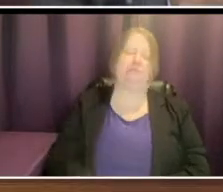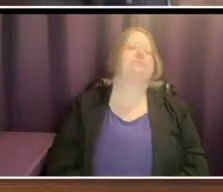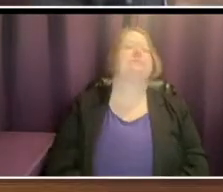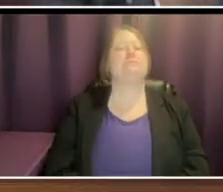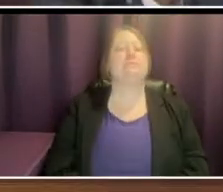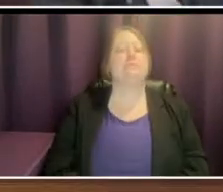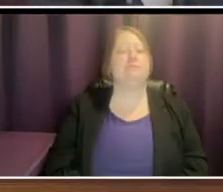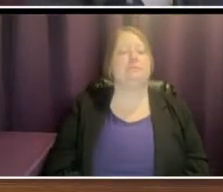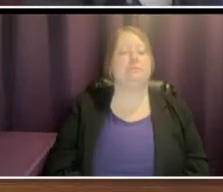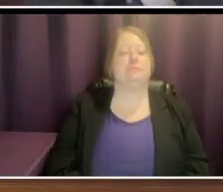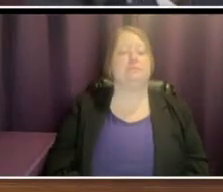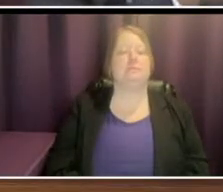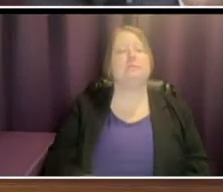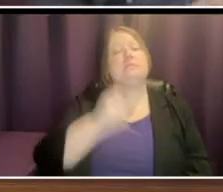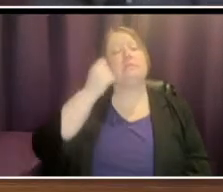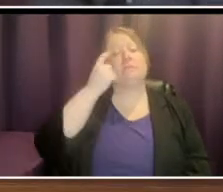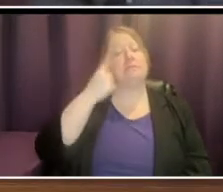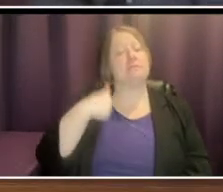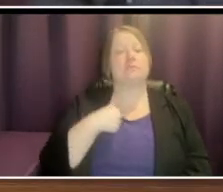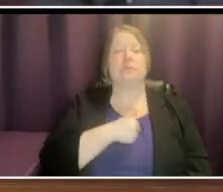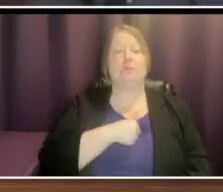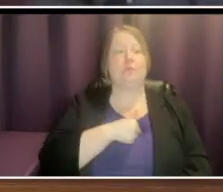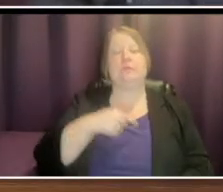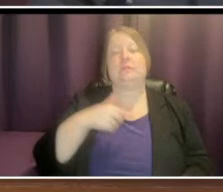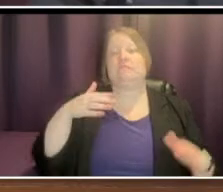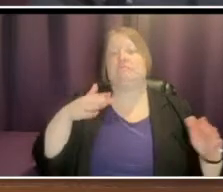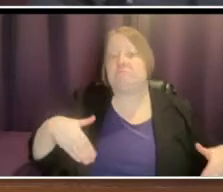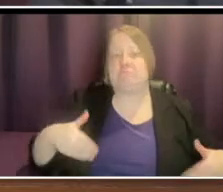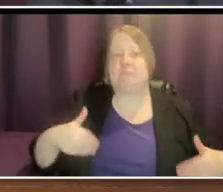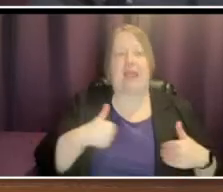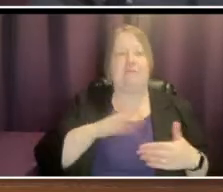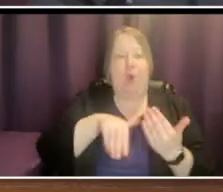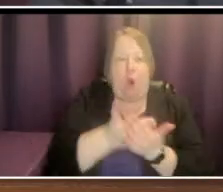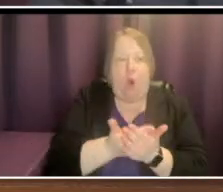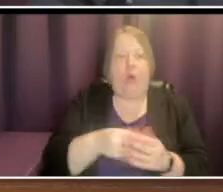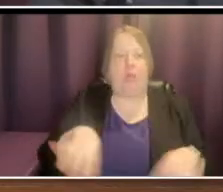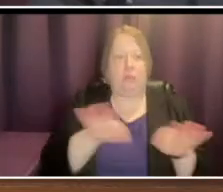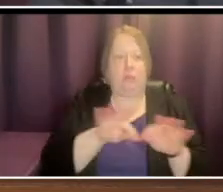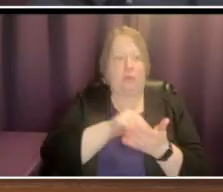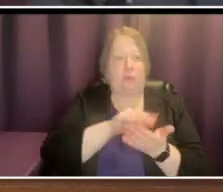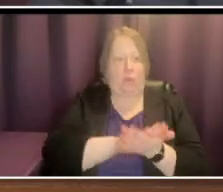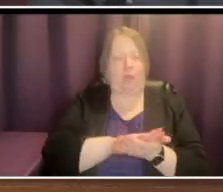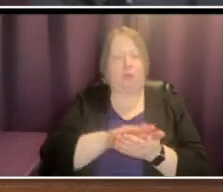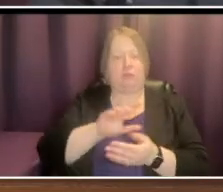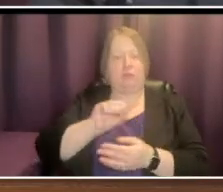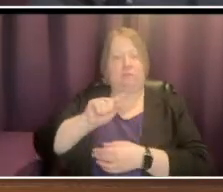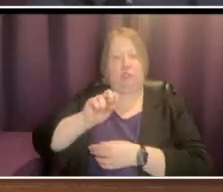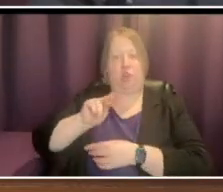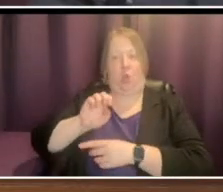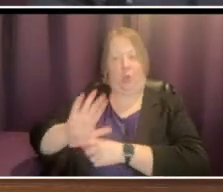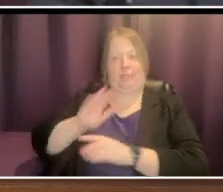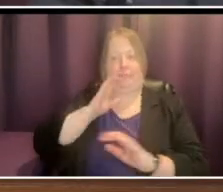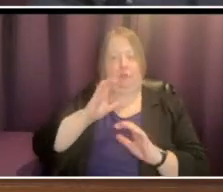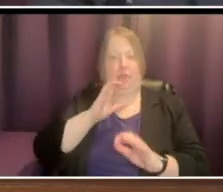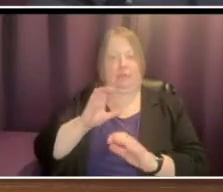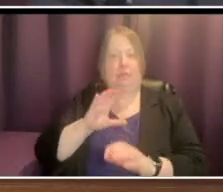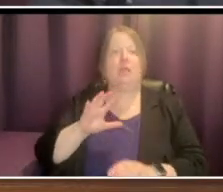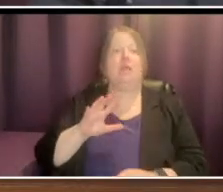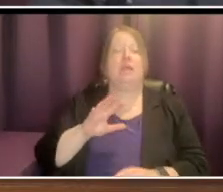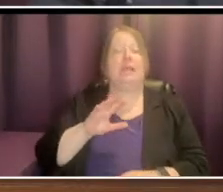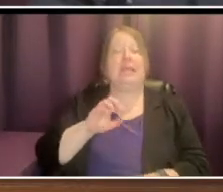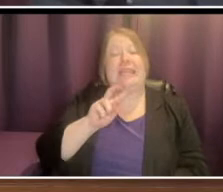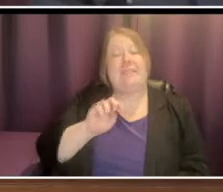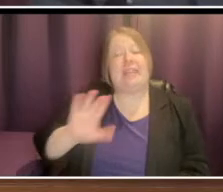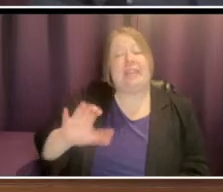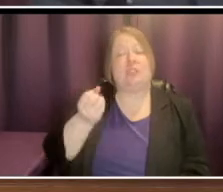Although we don't yet have all the relevant records of Roger Stone's communications, even Stone's own social media